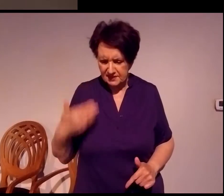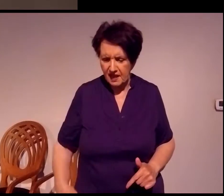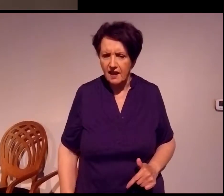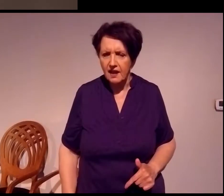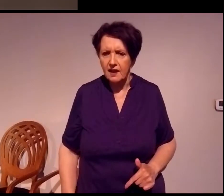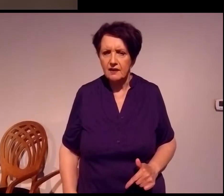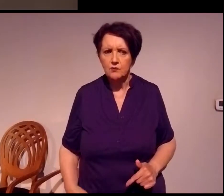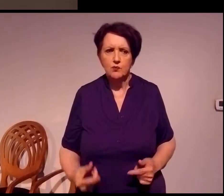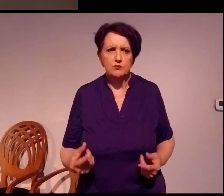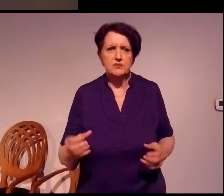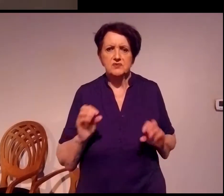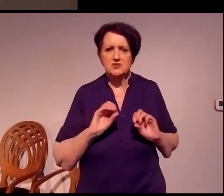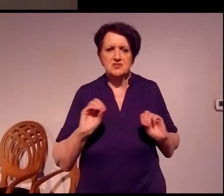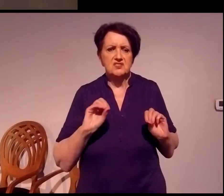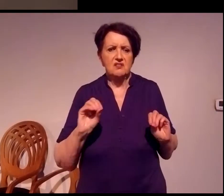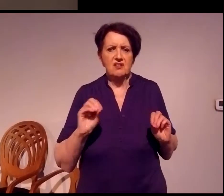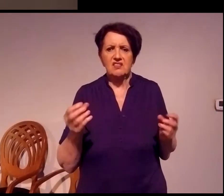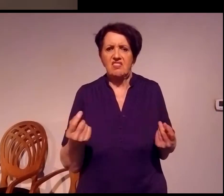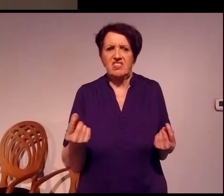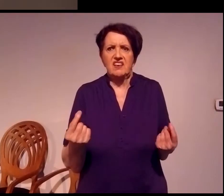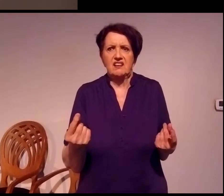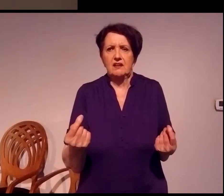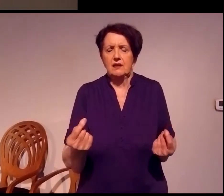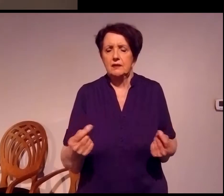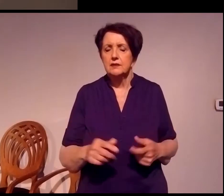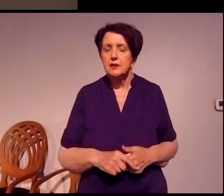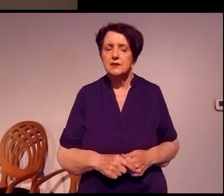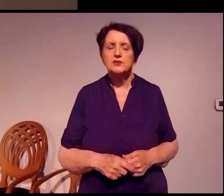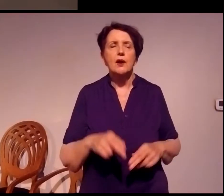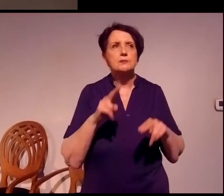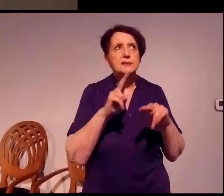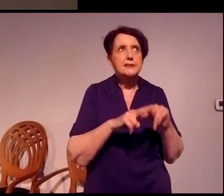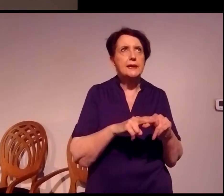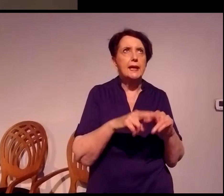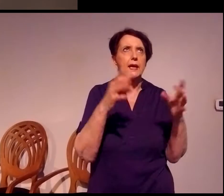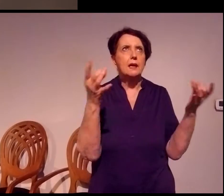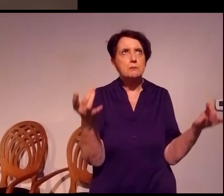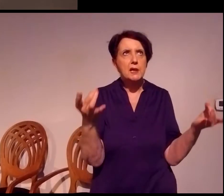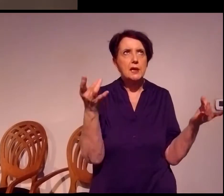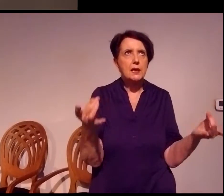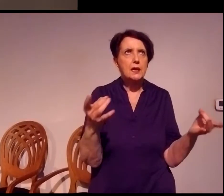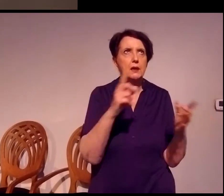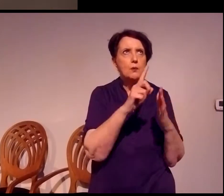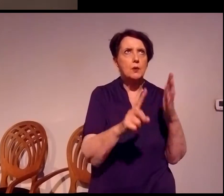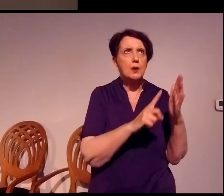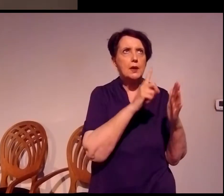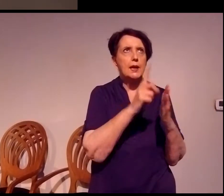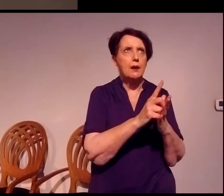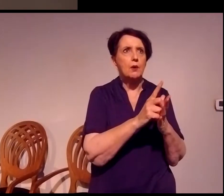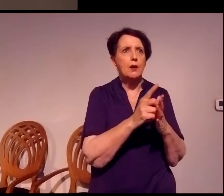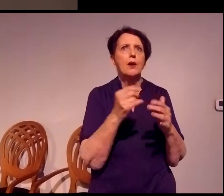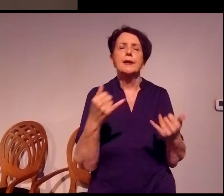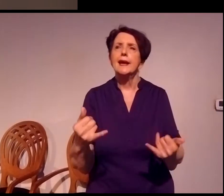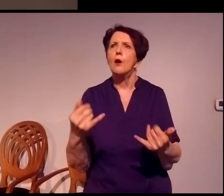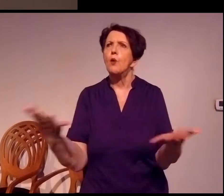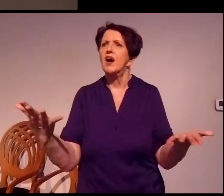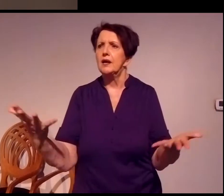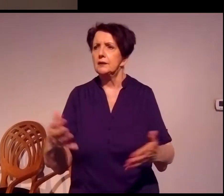So there I am sitting in the sunroom meditating. The hour has gone by, like, now what?